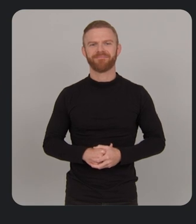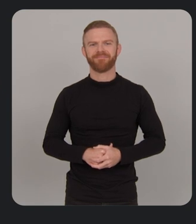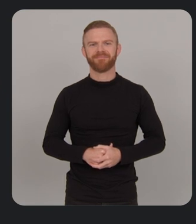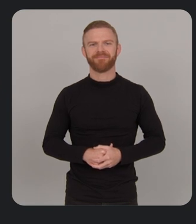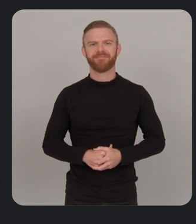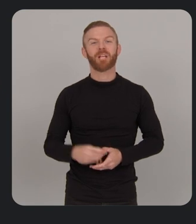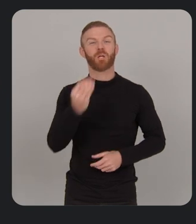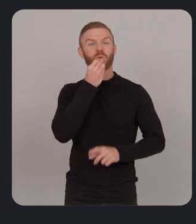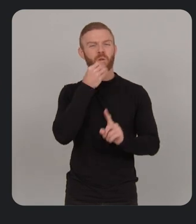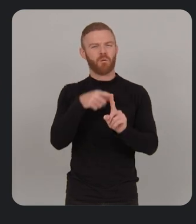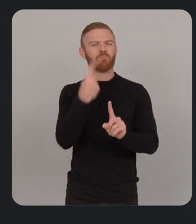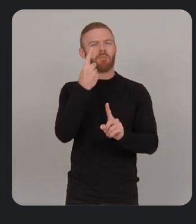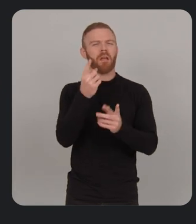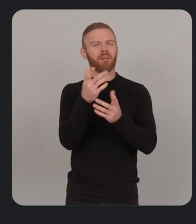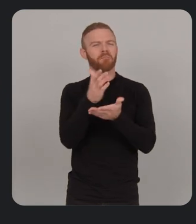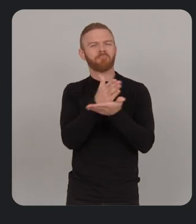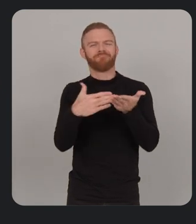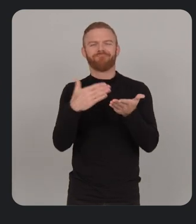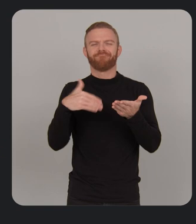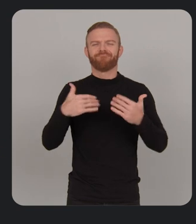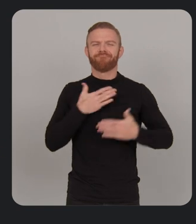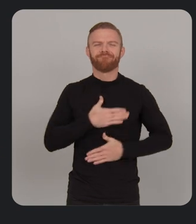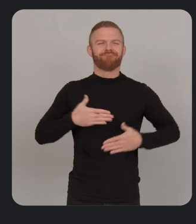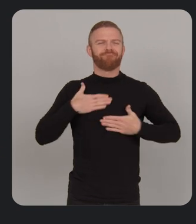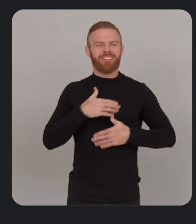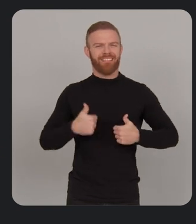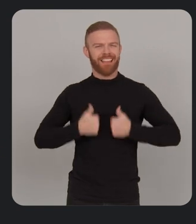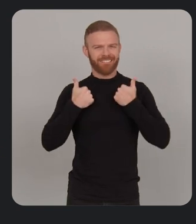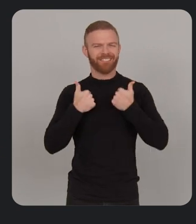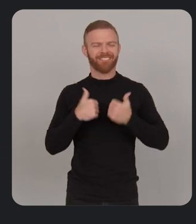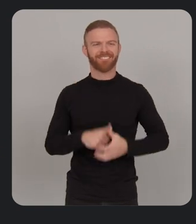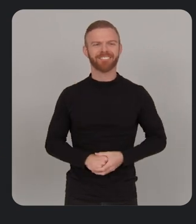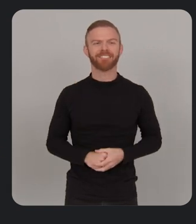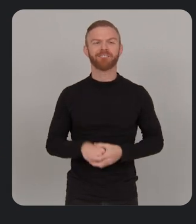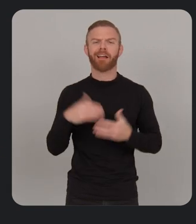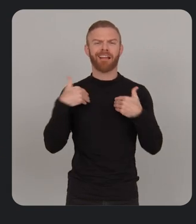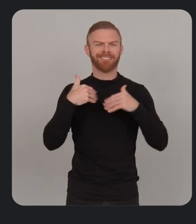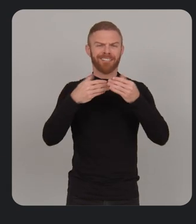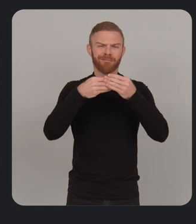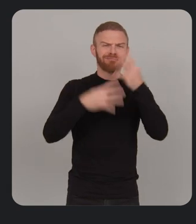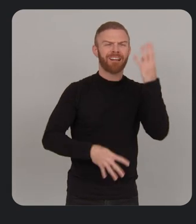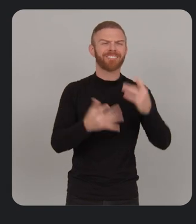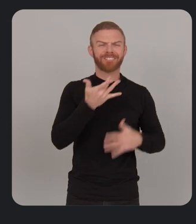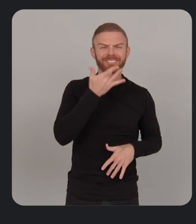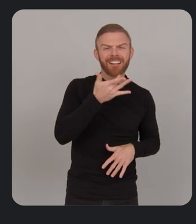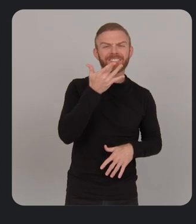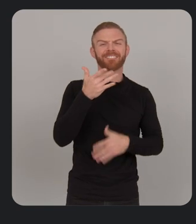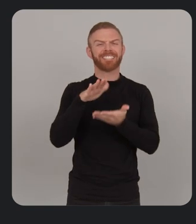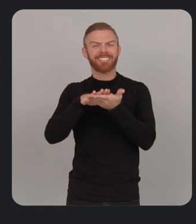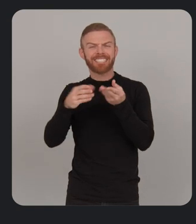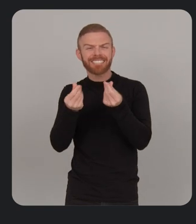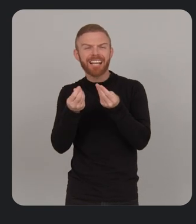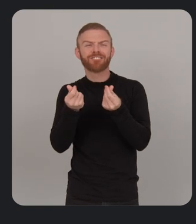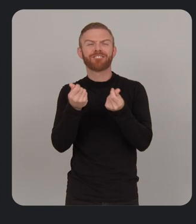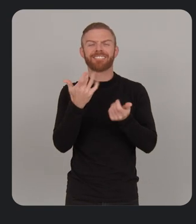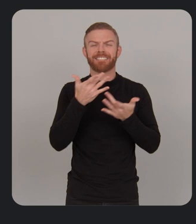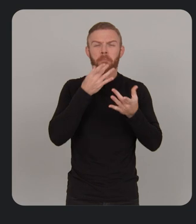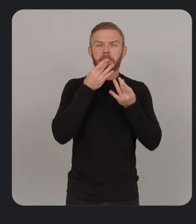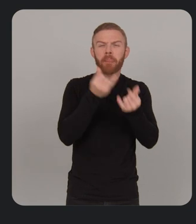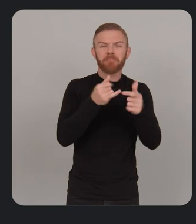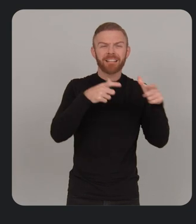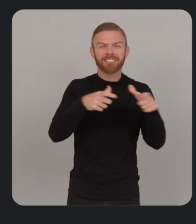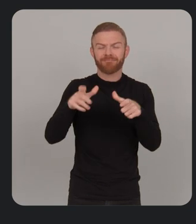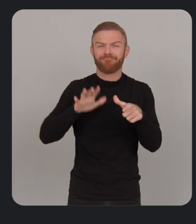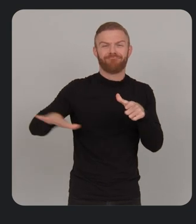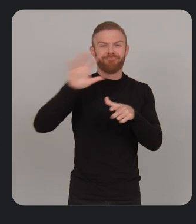Food is one of the most delightful parts of life. There are endless flavors, textures, and tasty